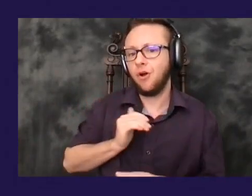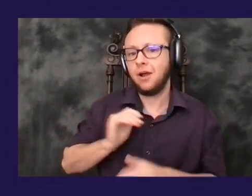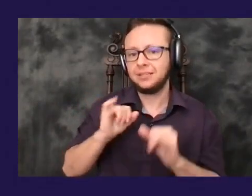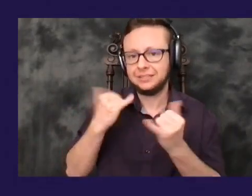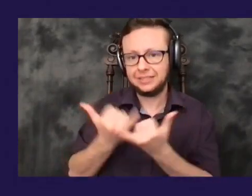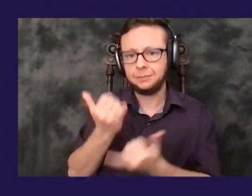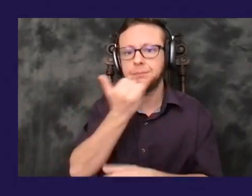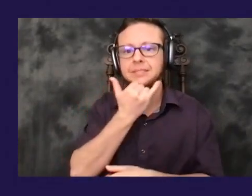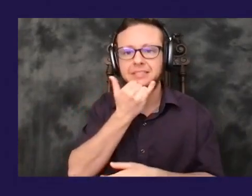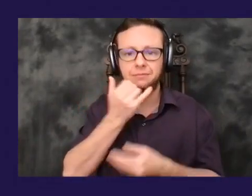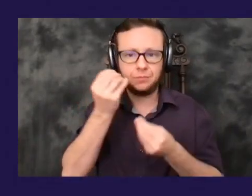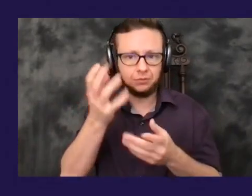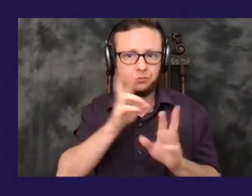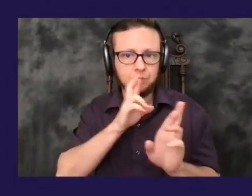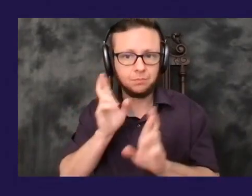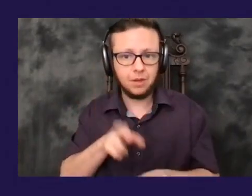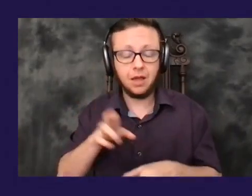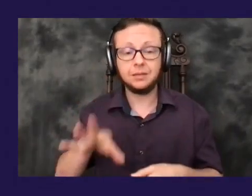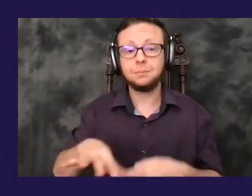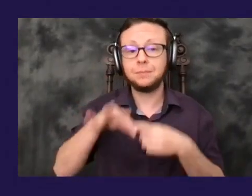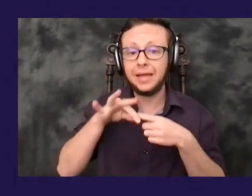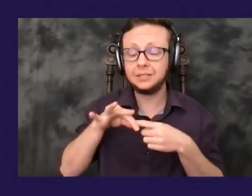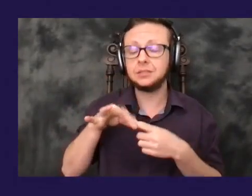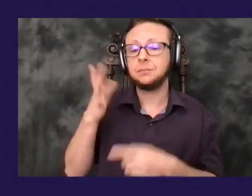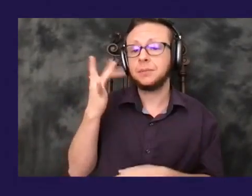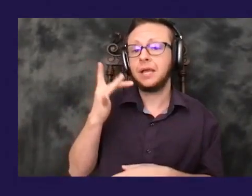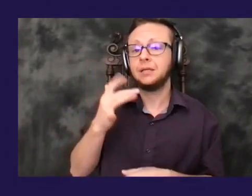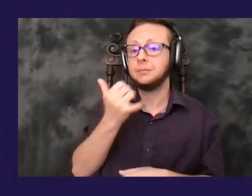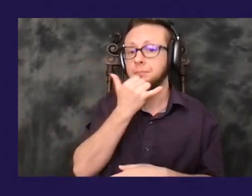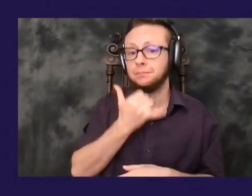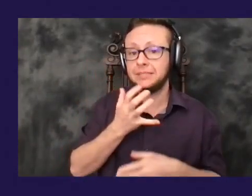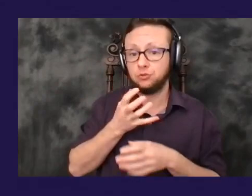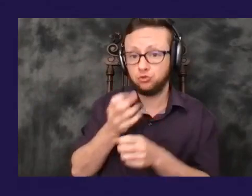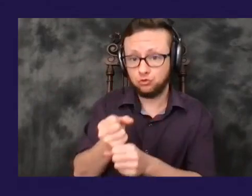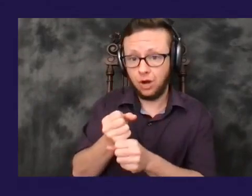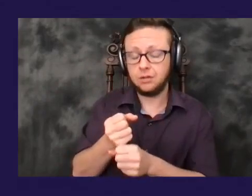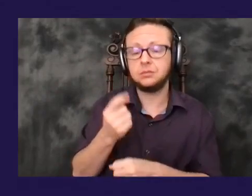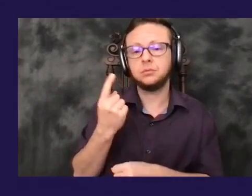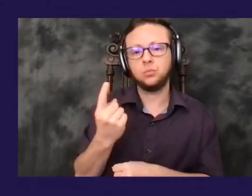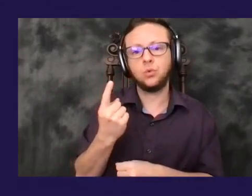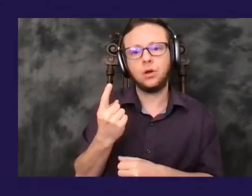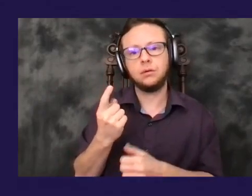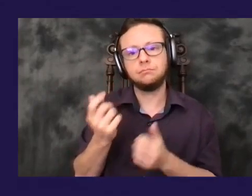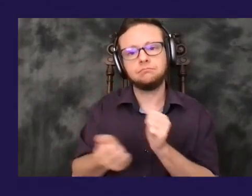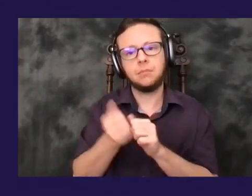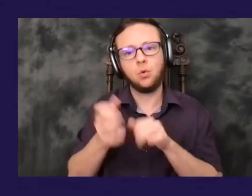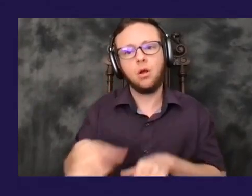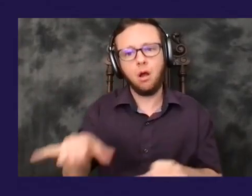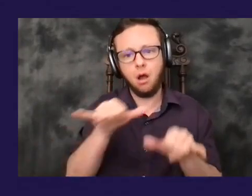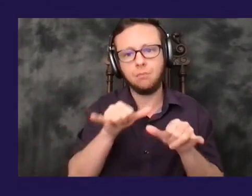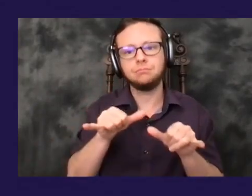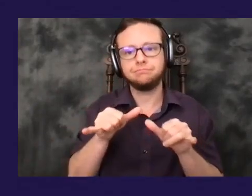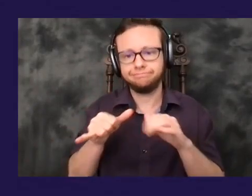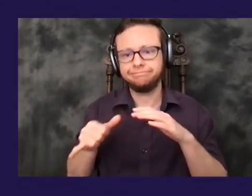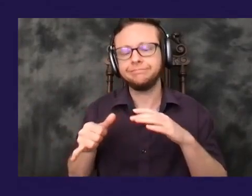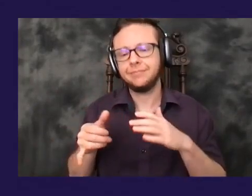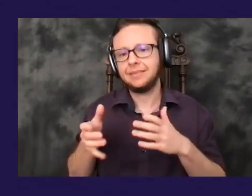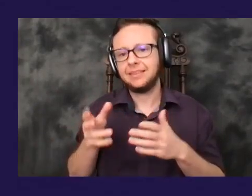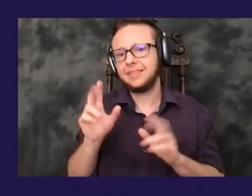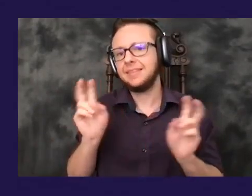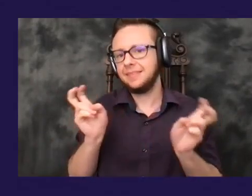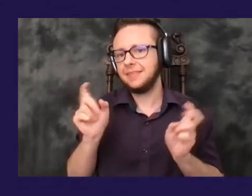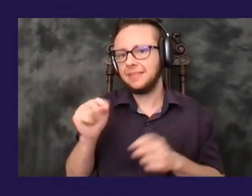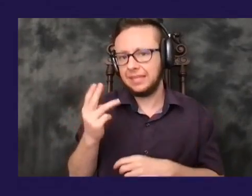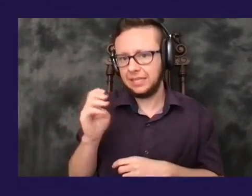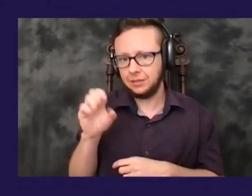response, especially since the mistrust was one of the most common underlying themes in the misinformation we identified